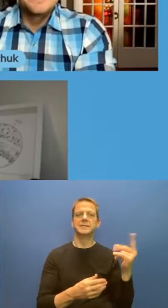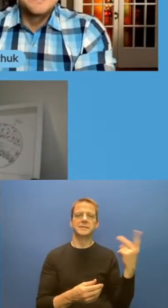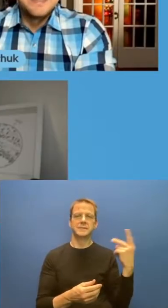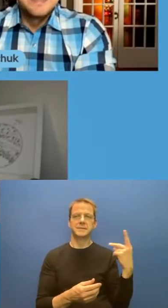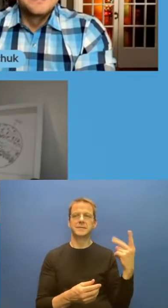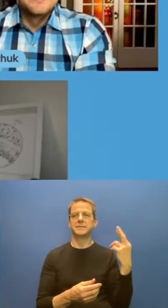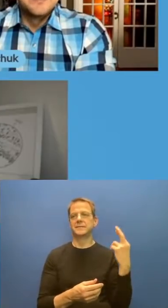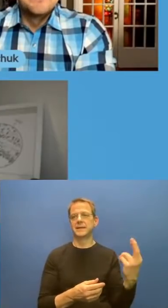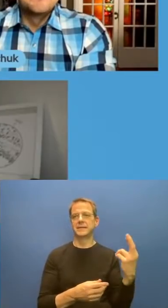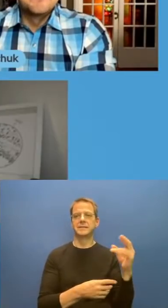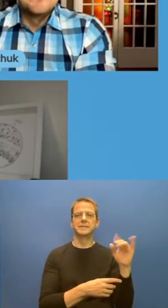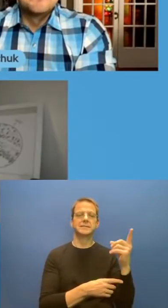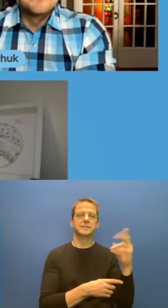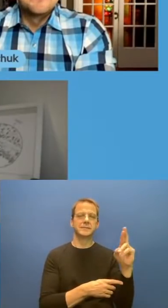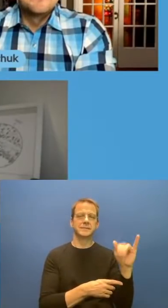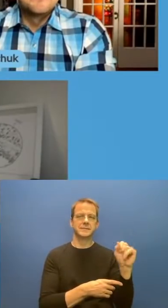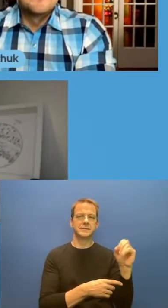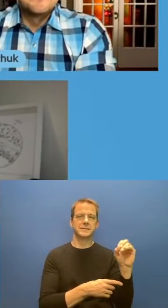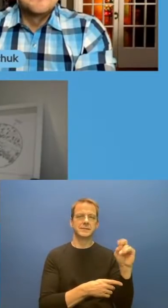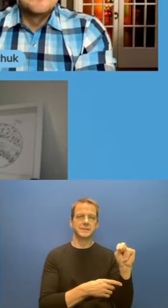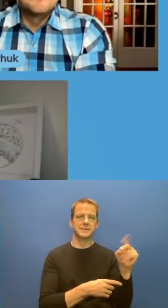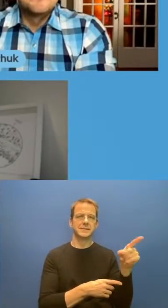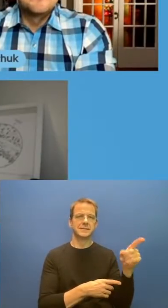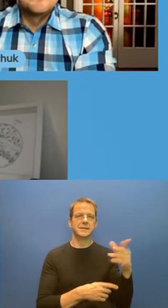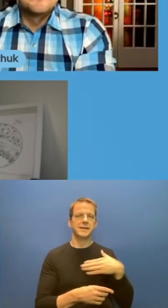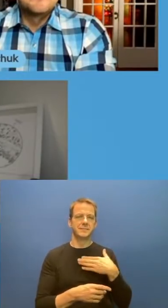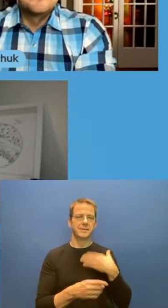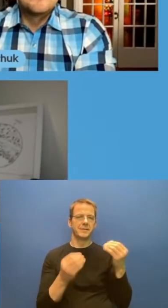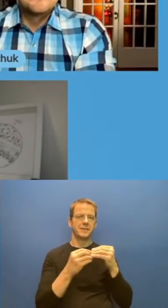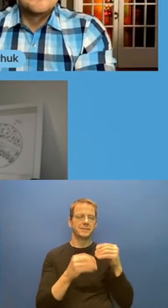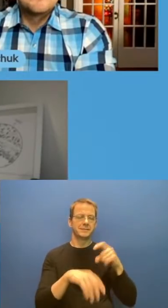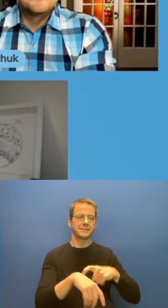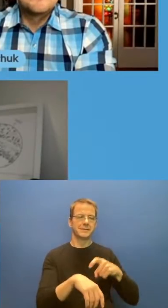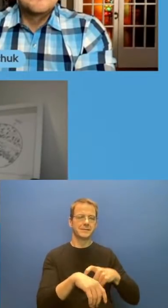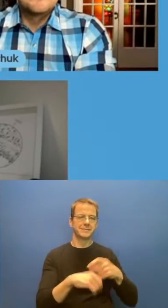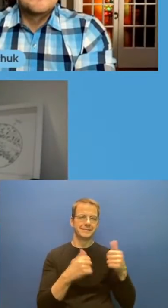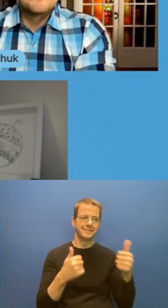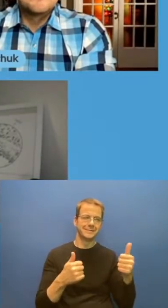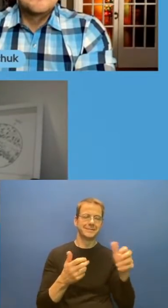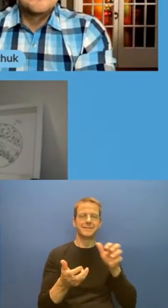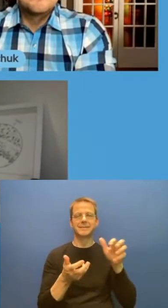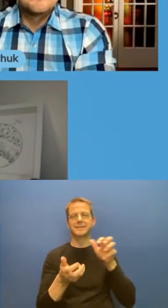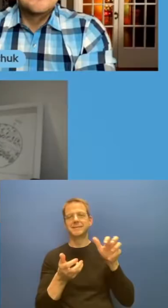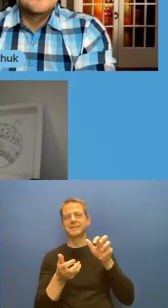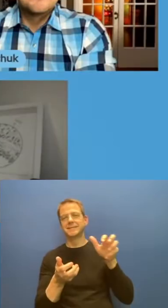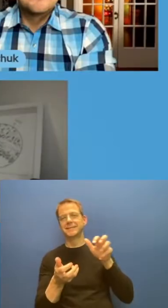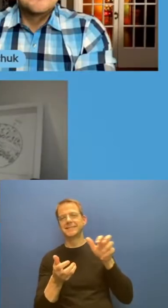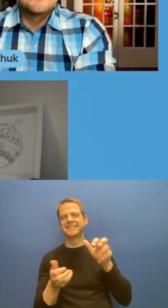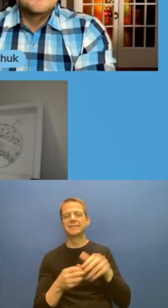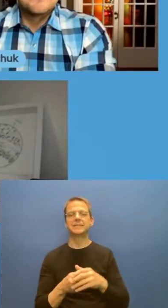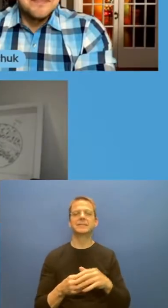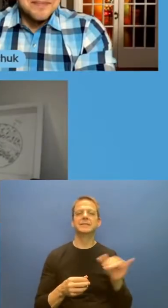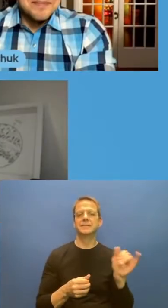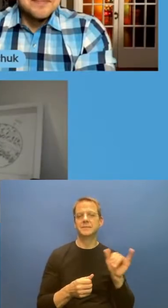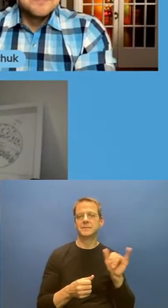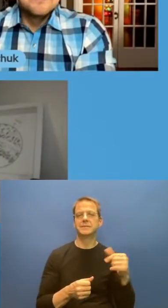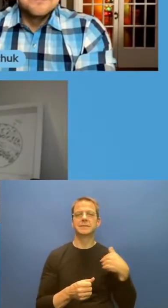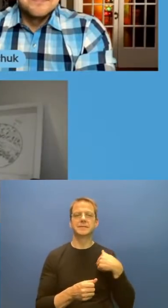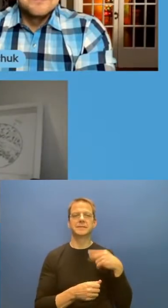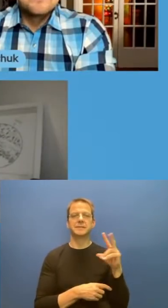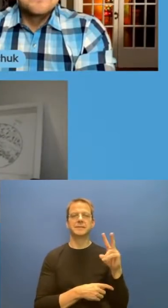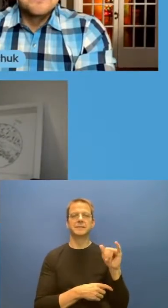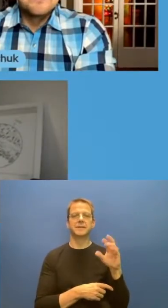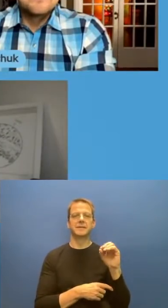I'm also a virologist as well as an immunologist and vaccinologist. I mush those two together and to call